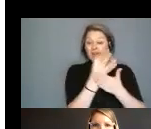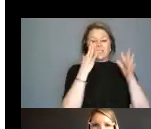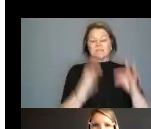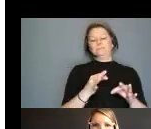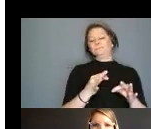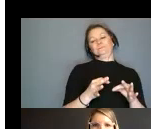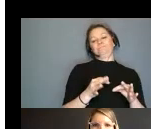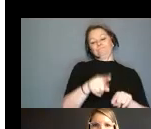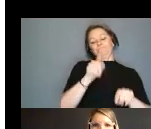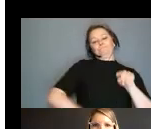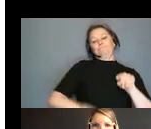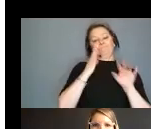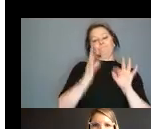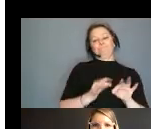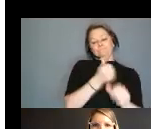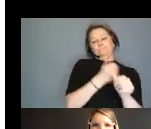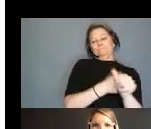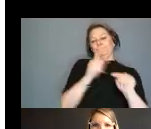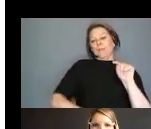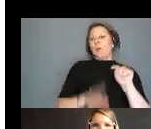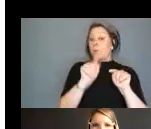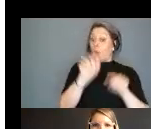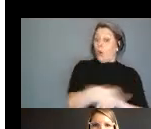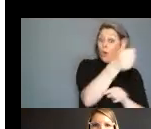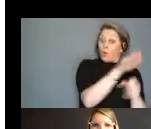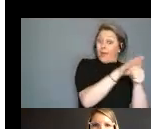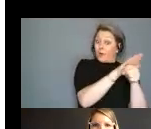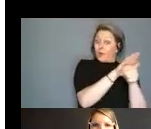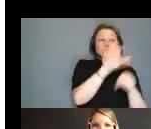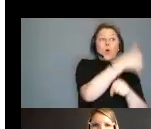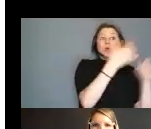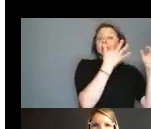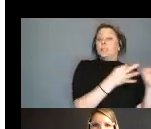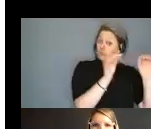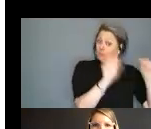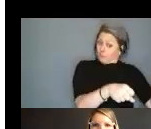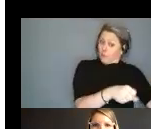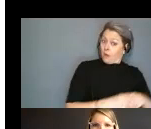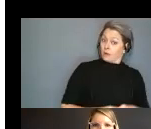say, they would still be presumed to be capable in other areas until proven otherwise.